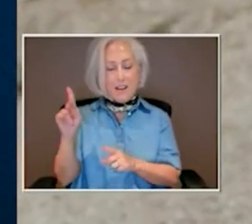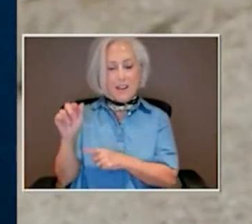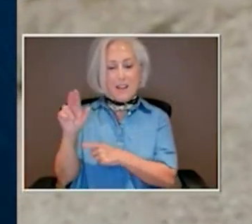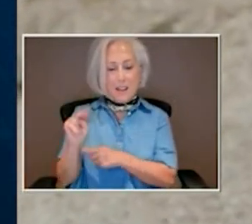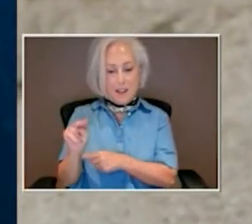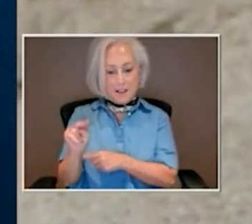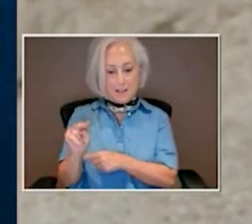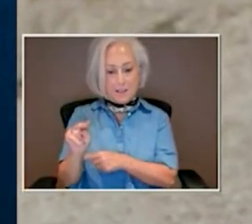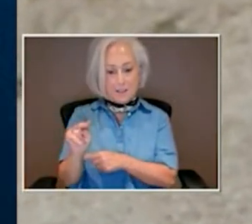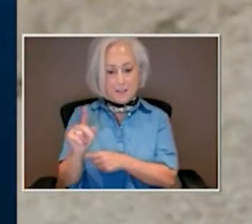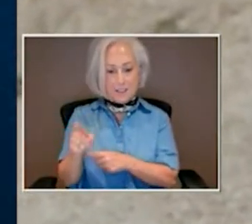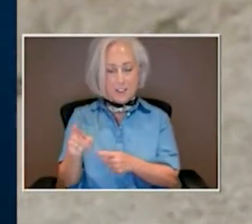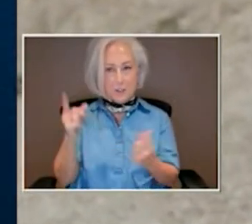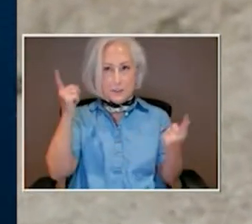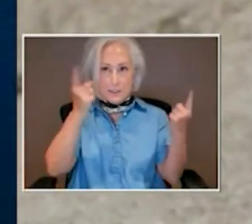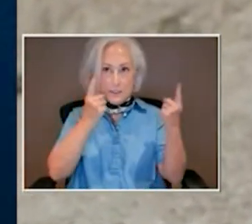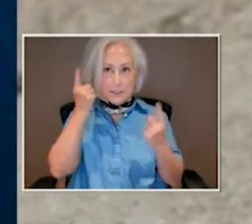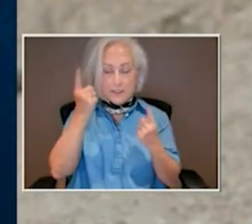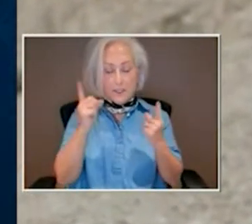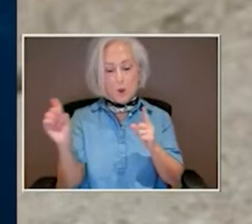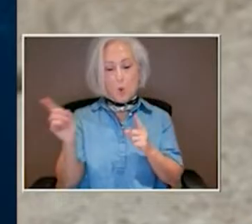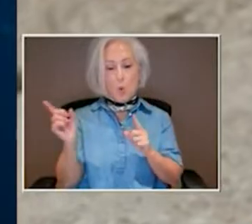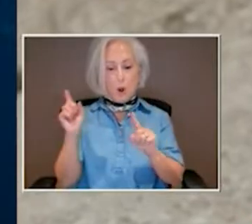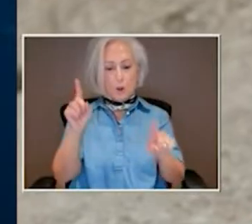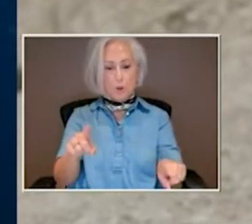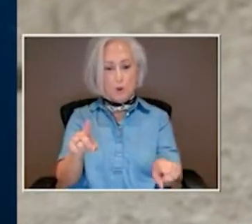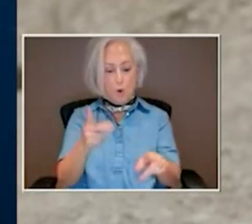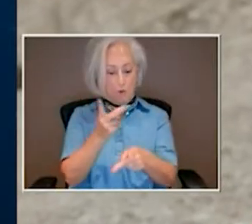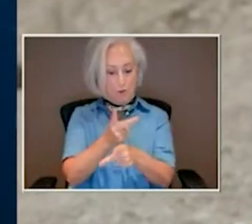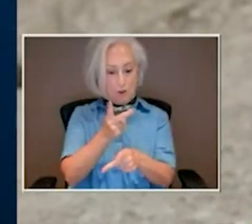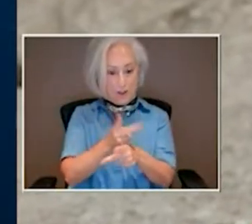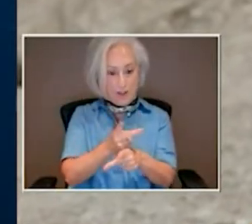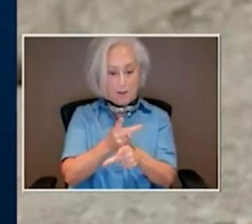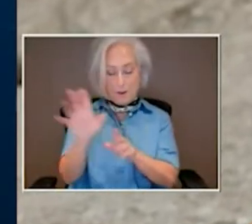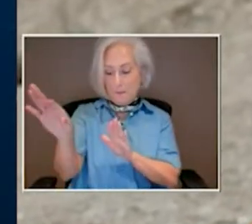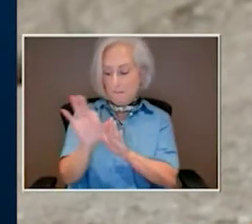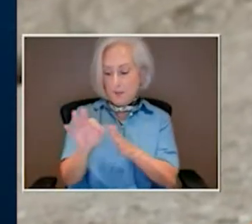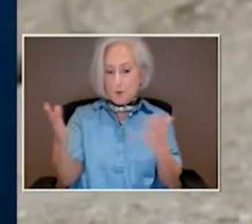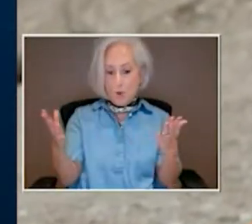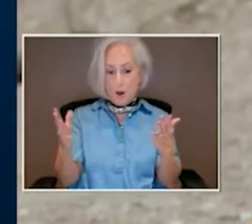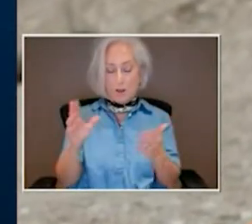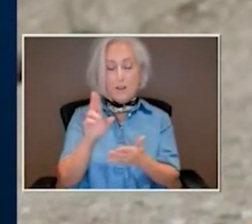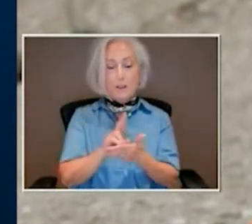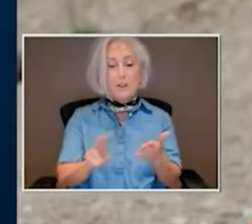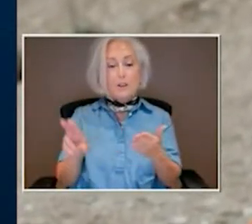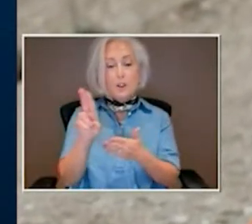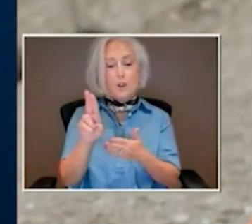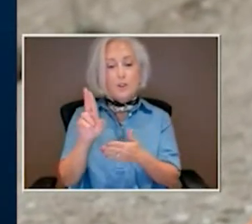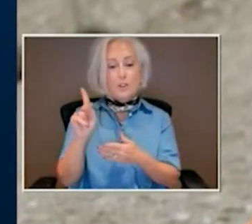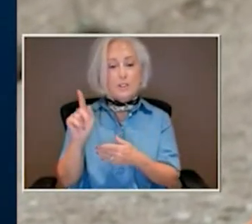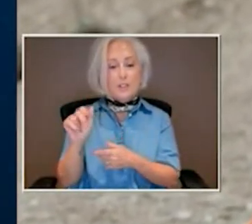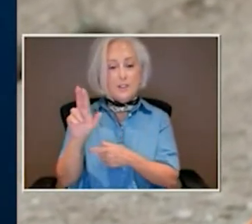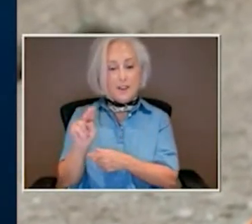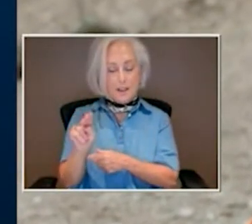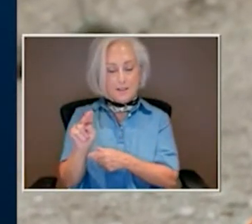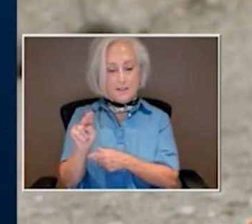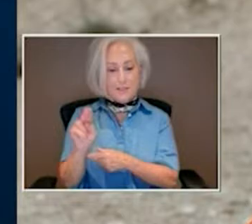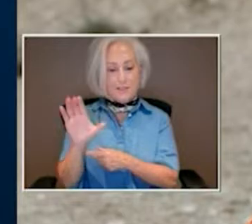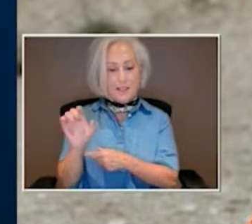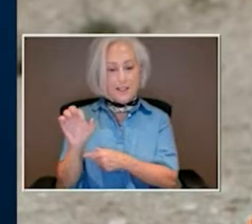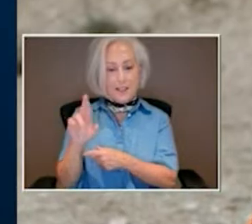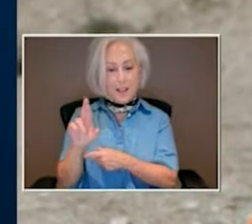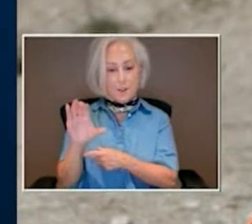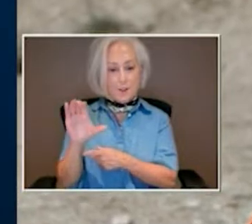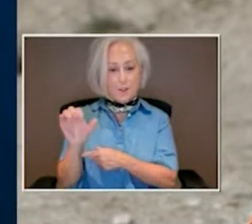for her care? She chose the University of Kansas Cancer Center, and this morning she is sharing her journey, which includes road